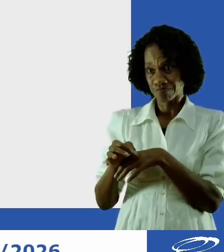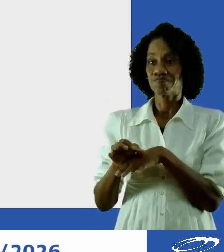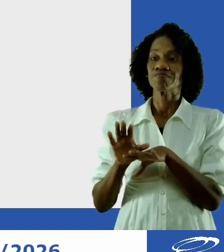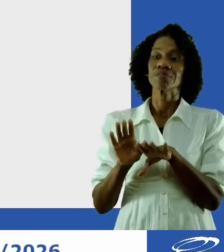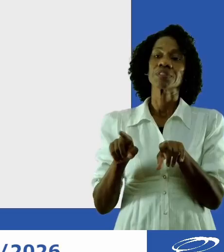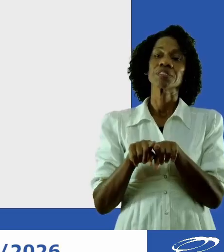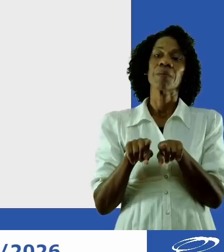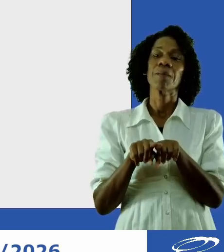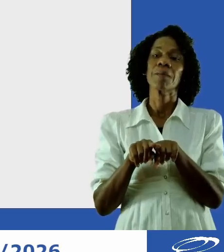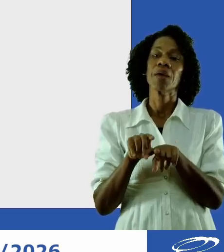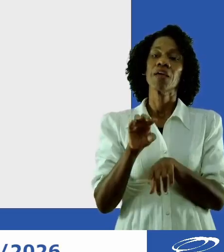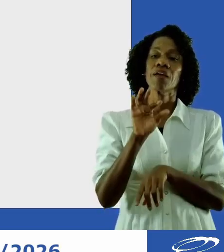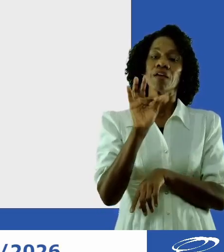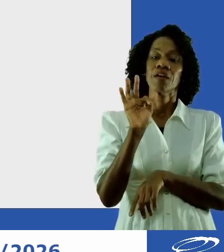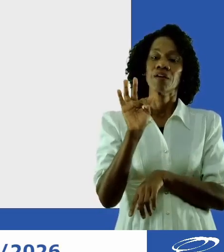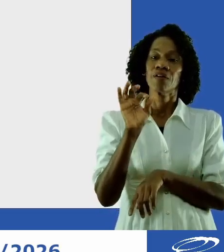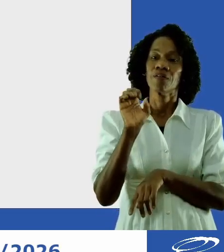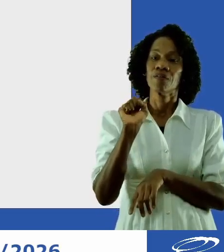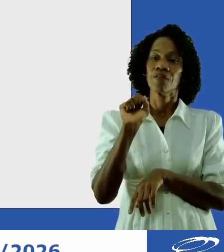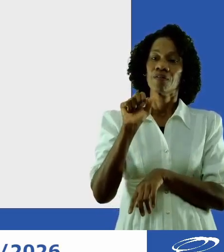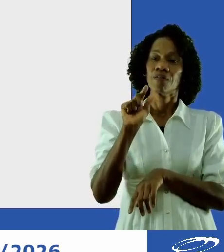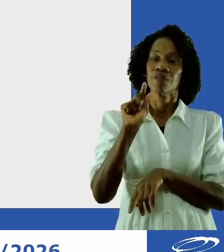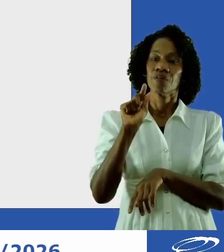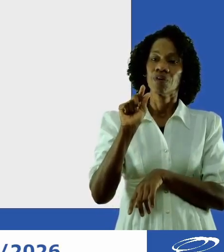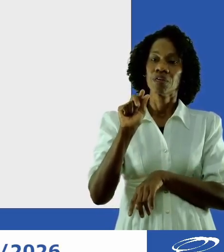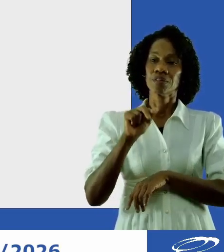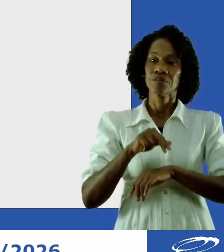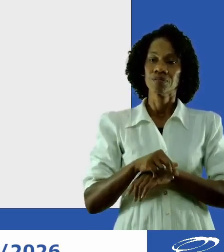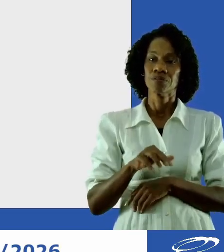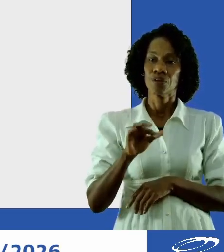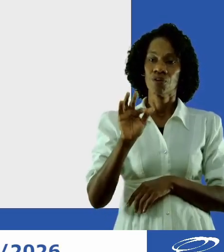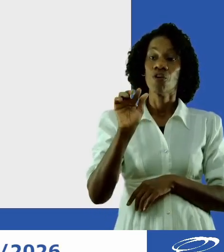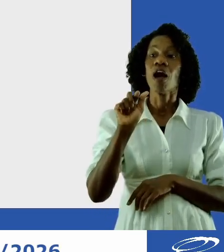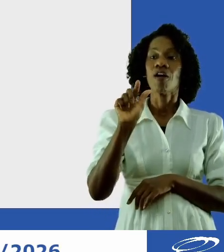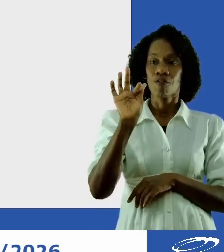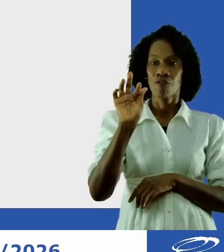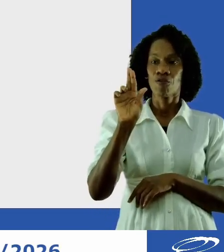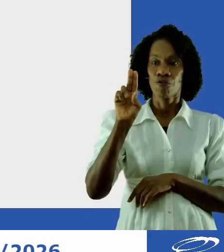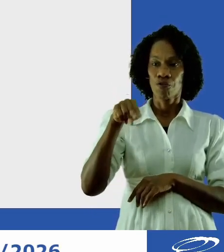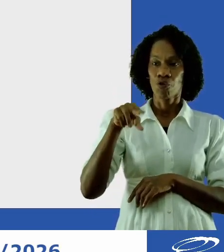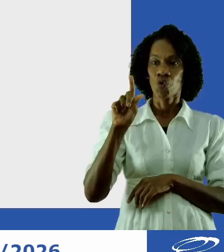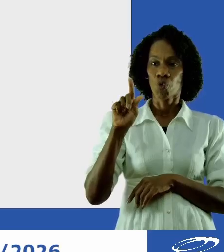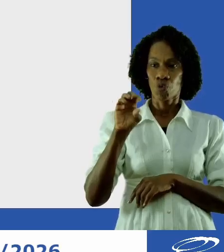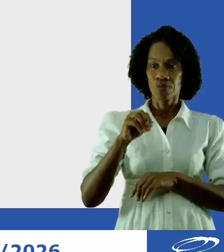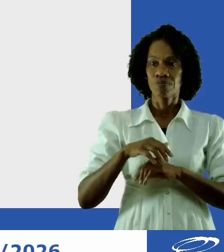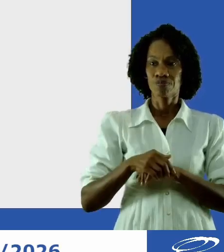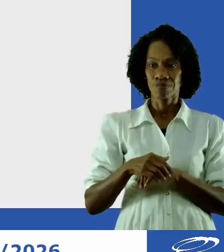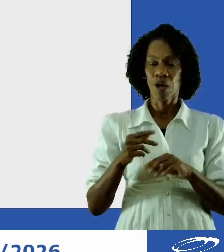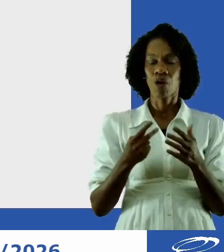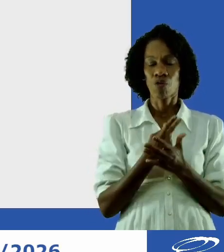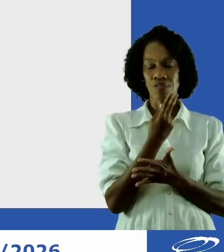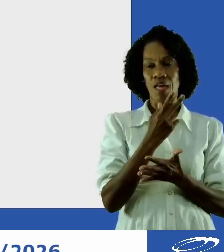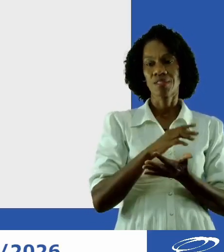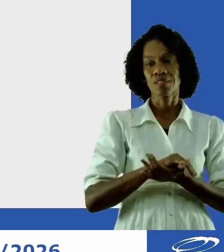with a medium risk of failure, and when the physicians decide to prolong the